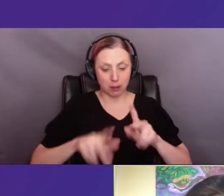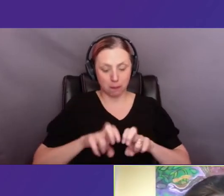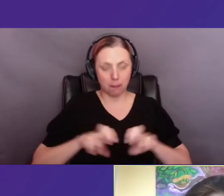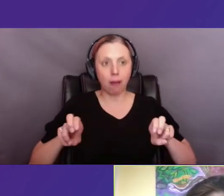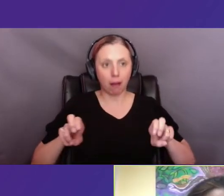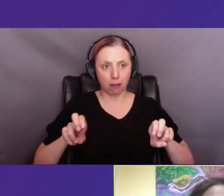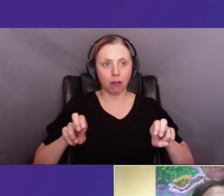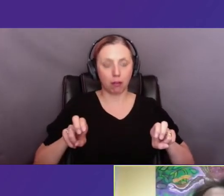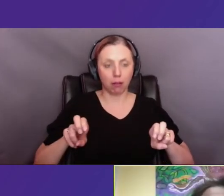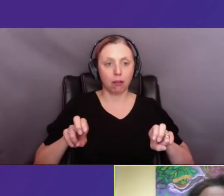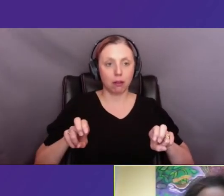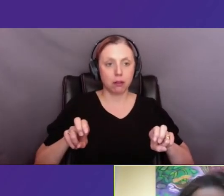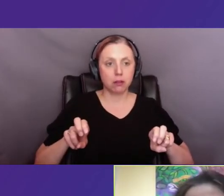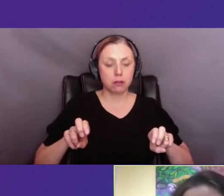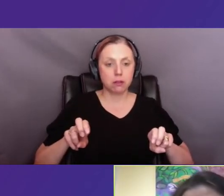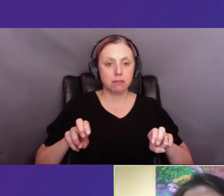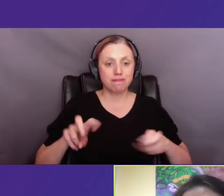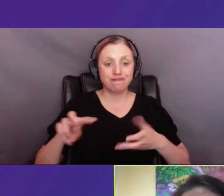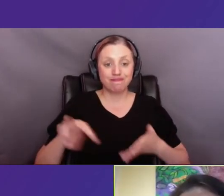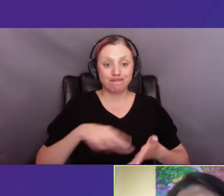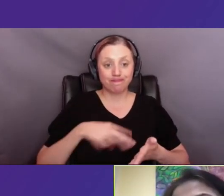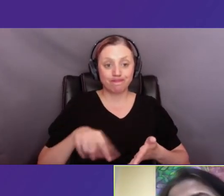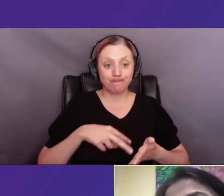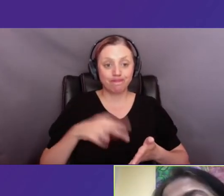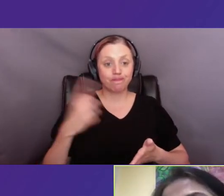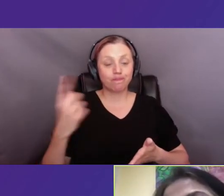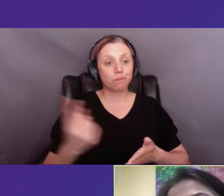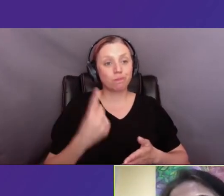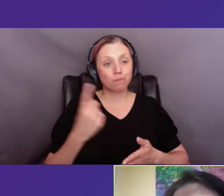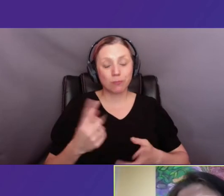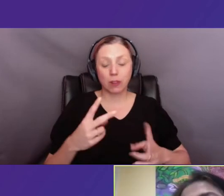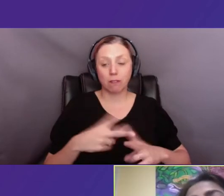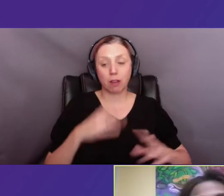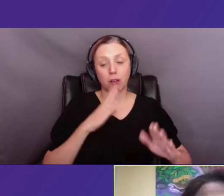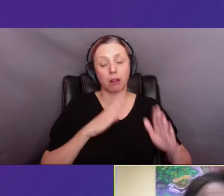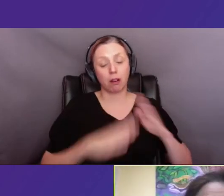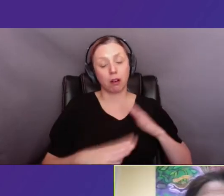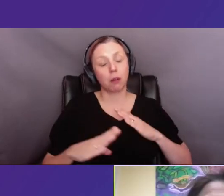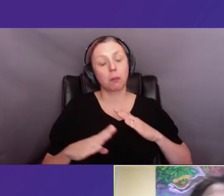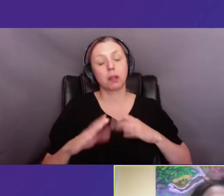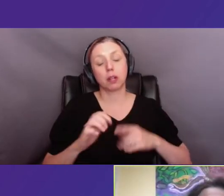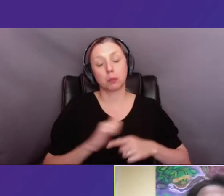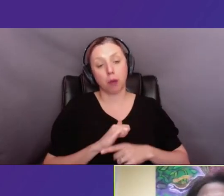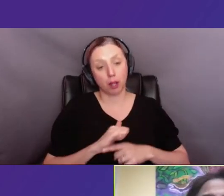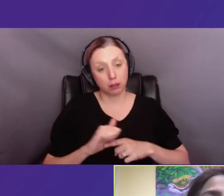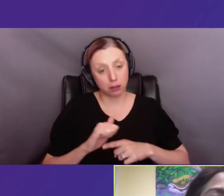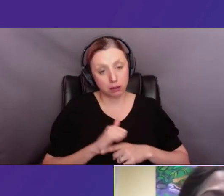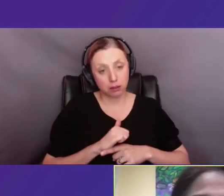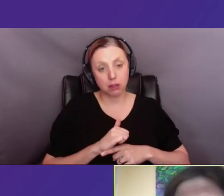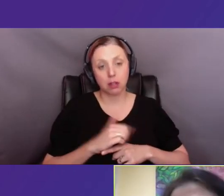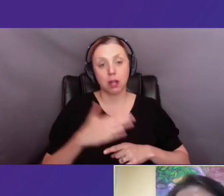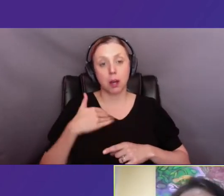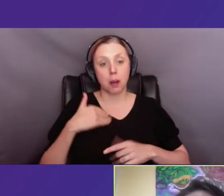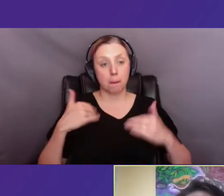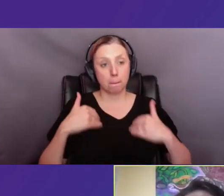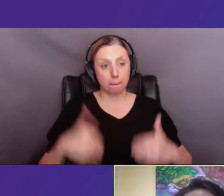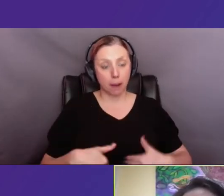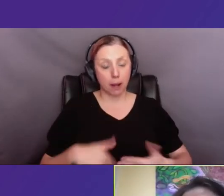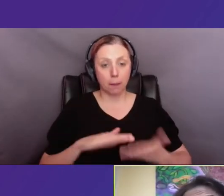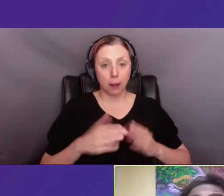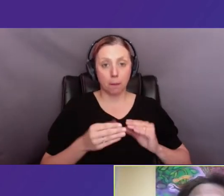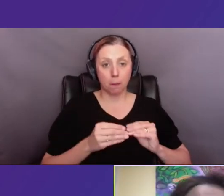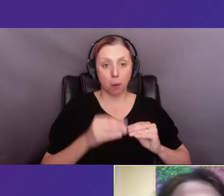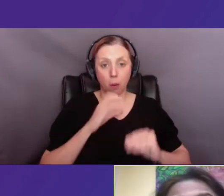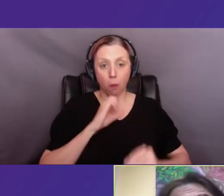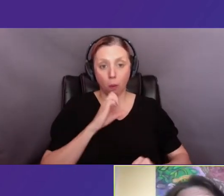that dance is also, to me, a very humbling practice. I recognize as my body grows older that I have